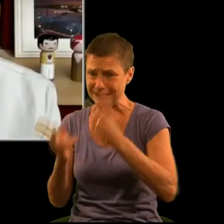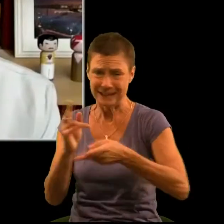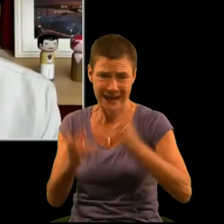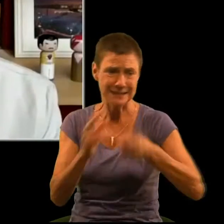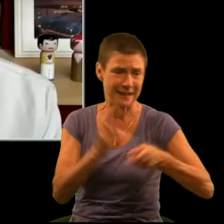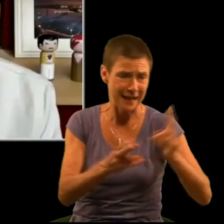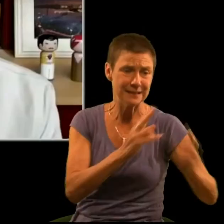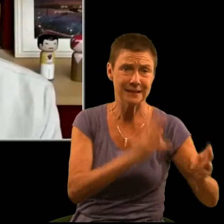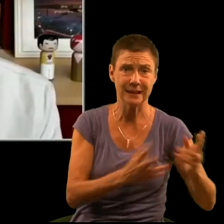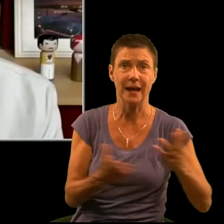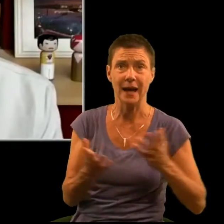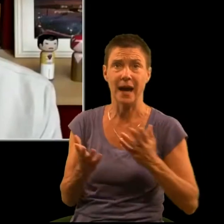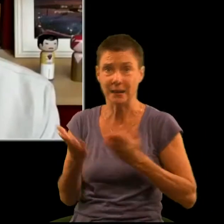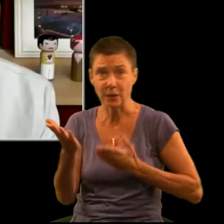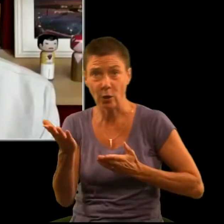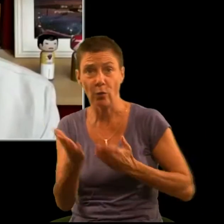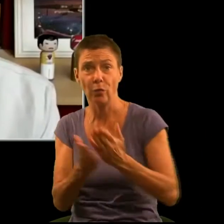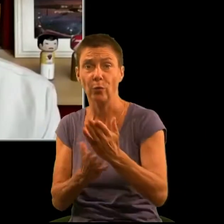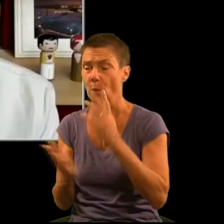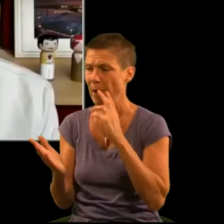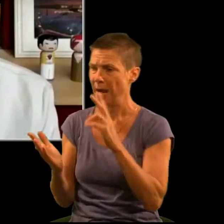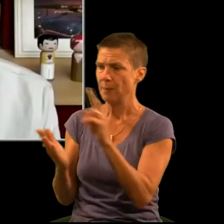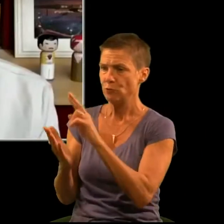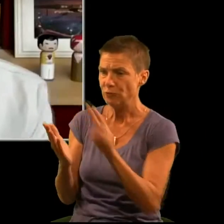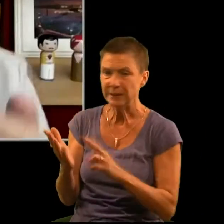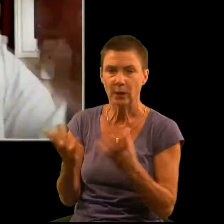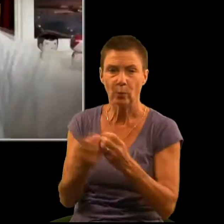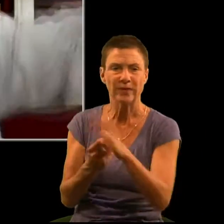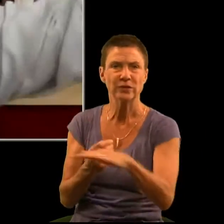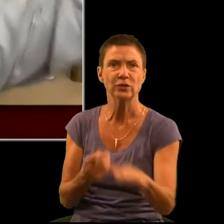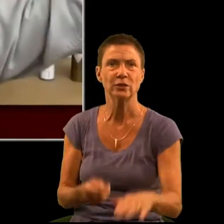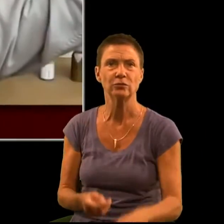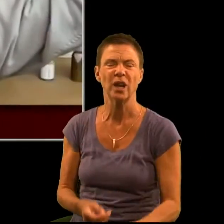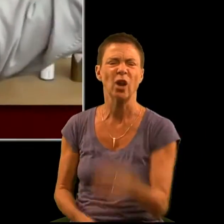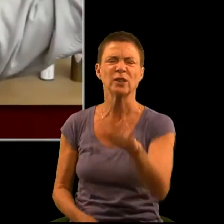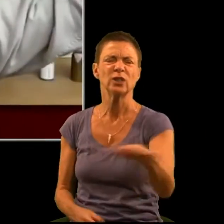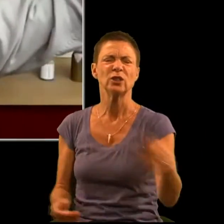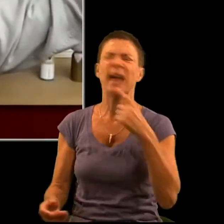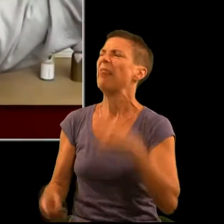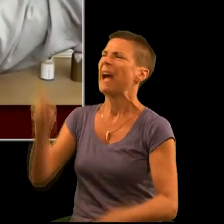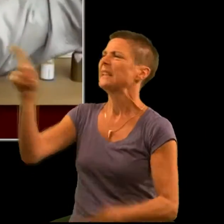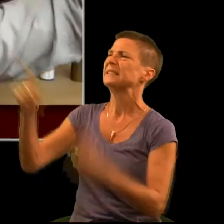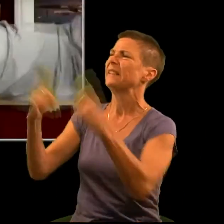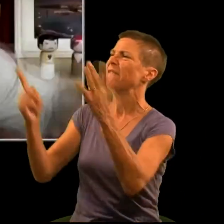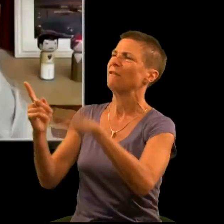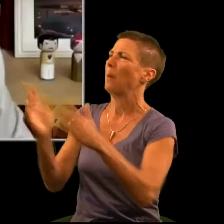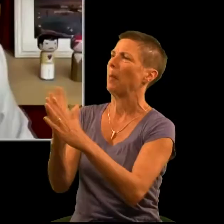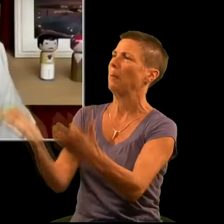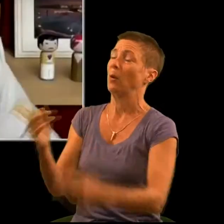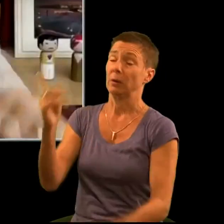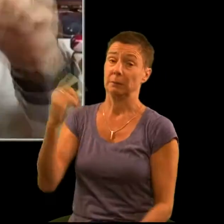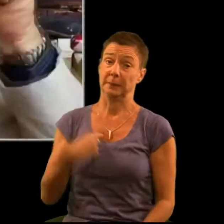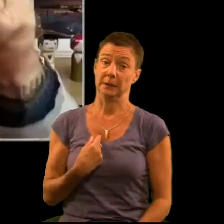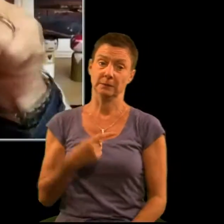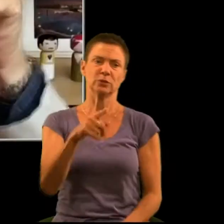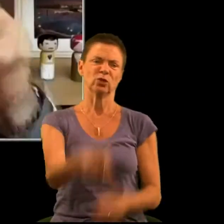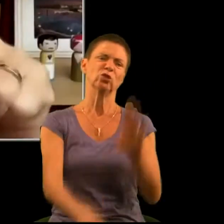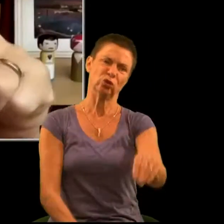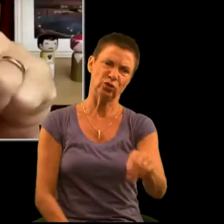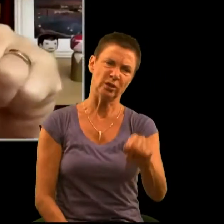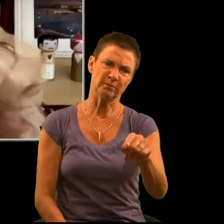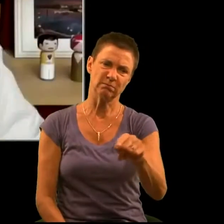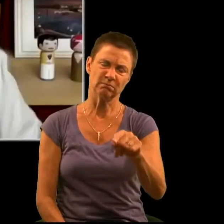go during a reading with kids, and they're like, "That's not what's in the book, Mr. Colfer." And I say, "You shut